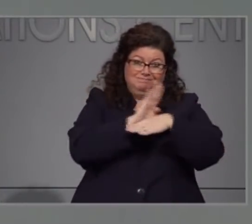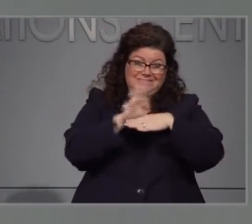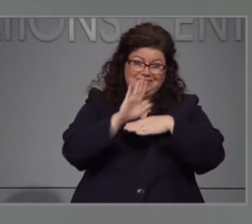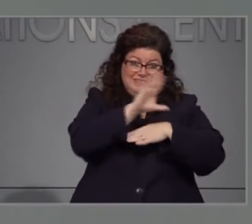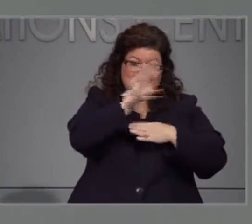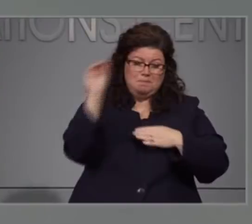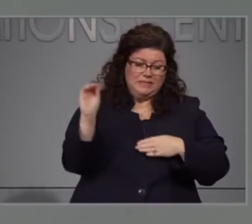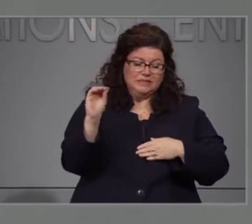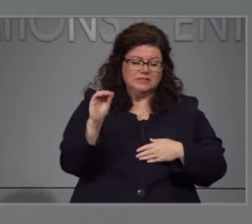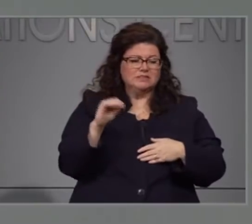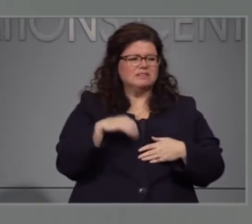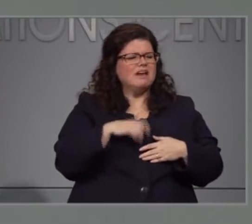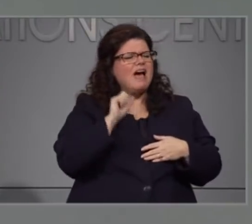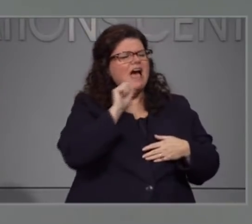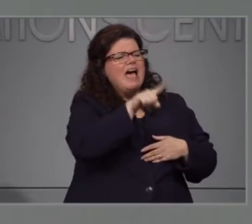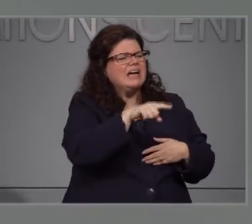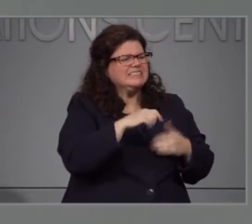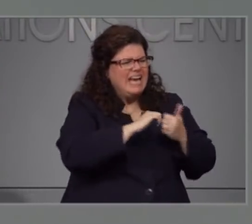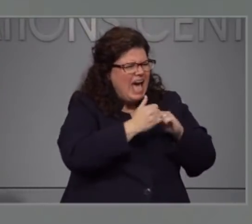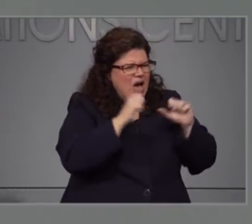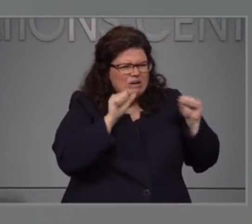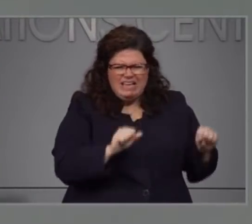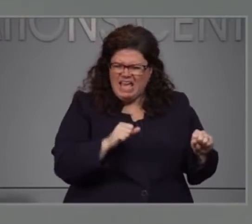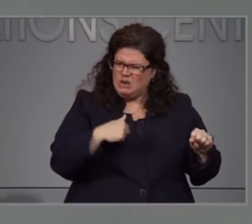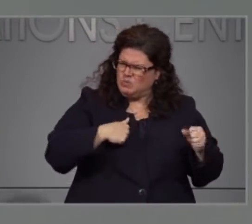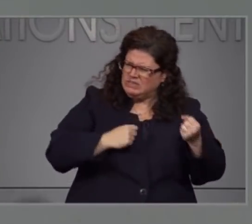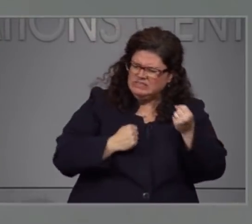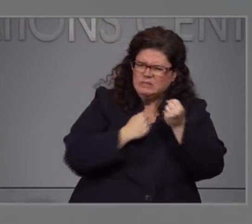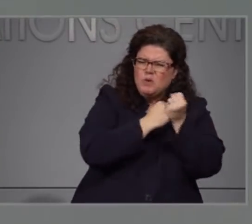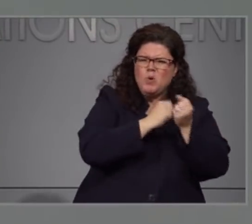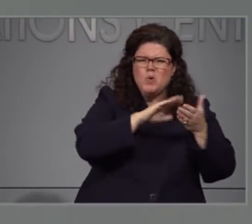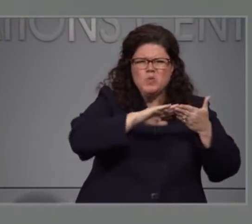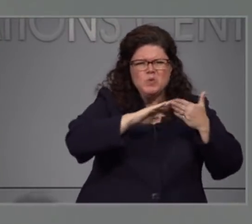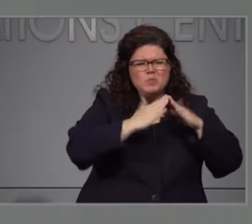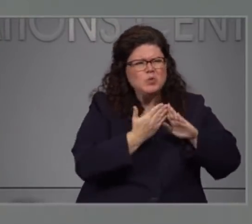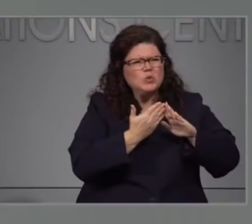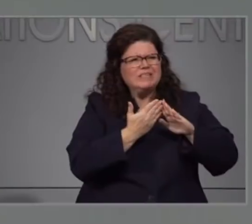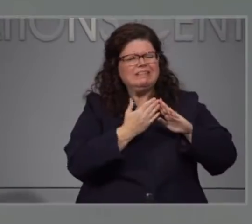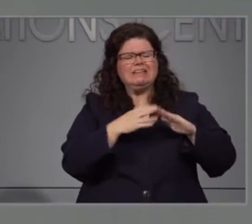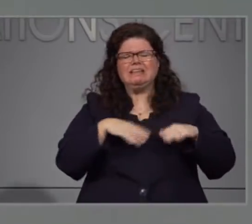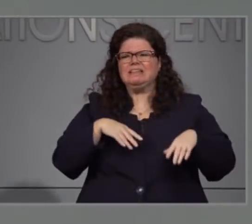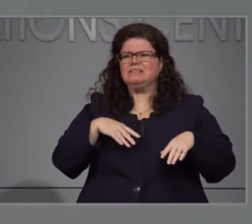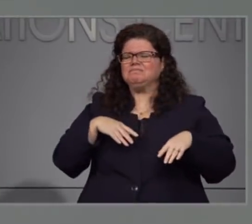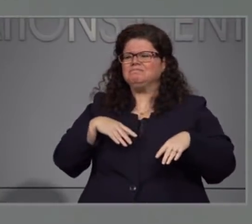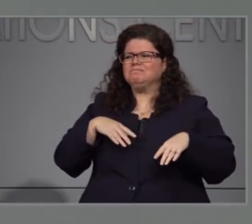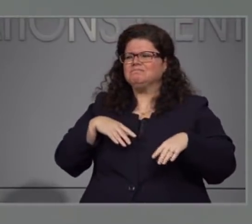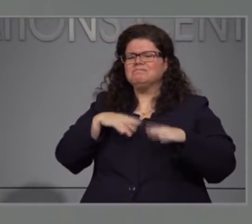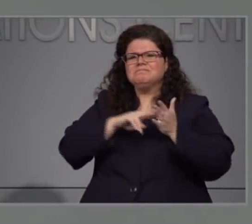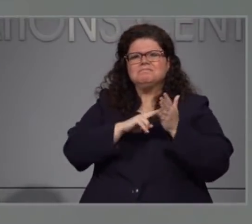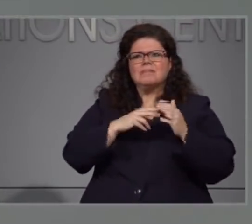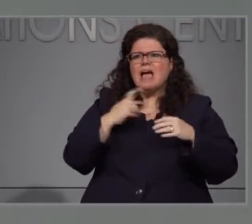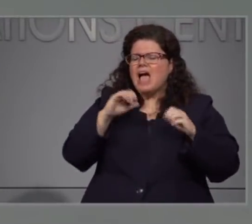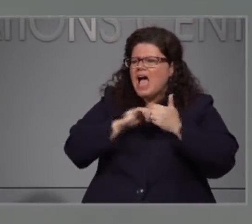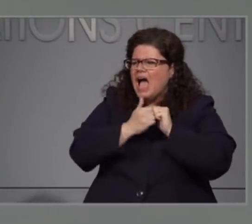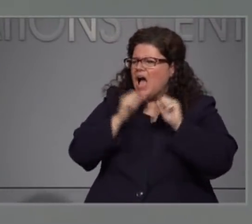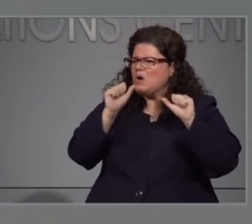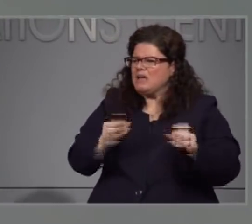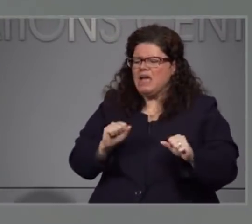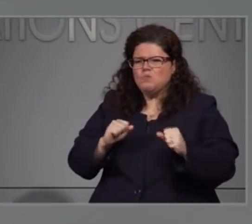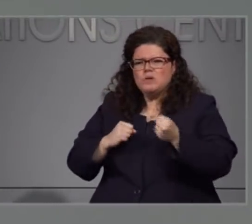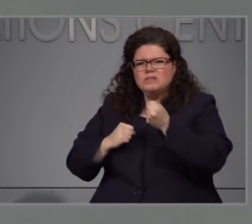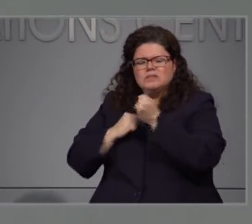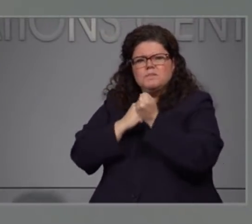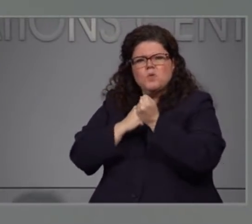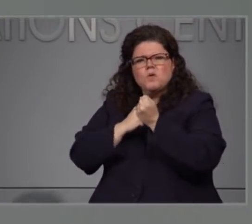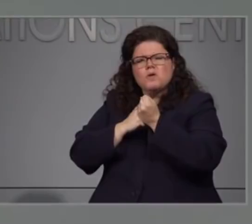support masking, especially among our most vulnerable citizens, including communities of color who are being disproportionately affected